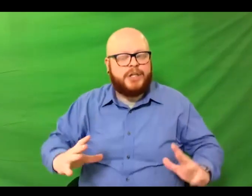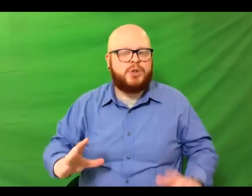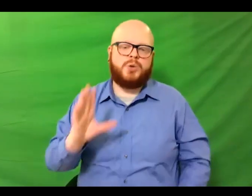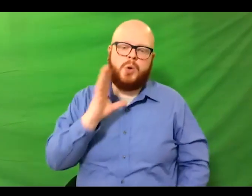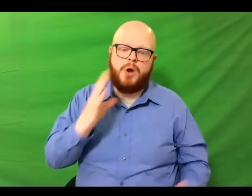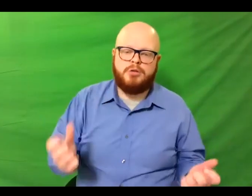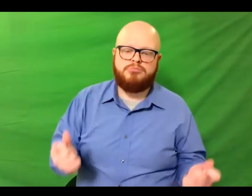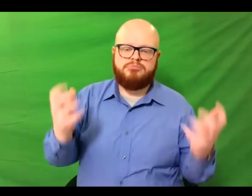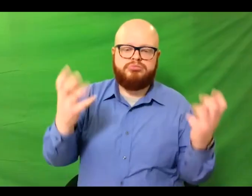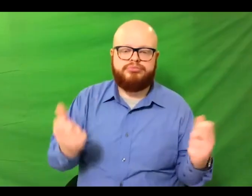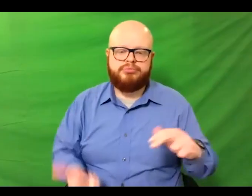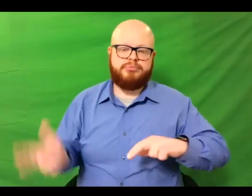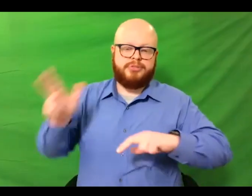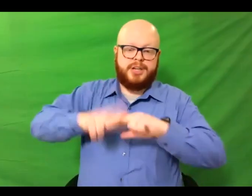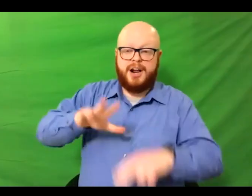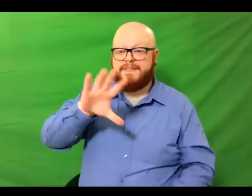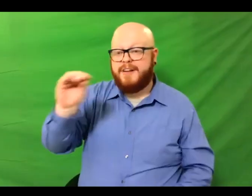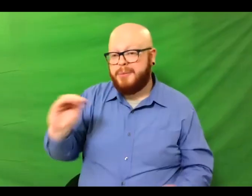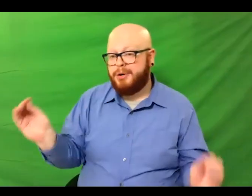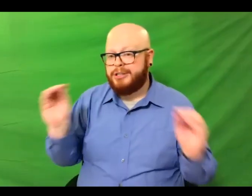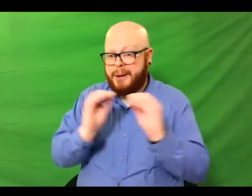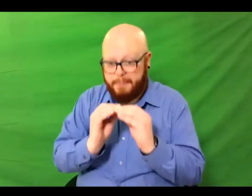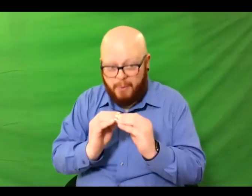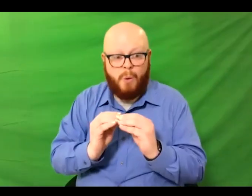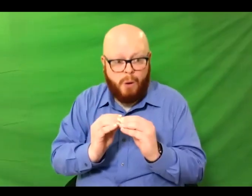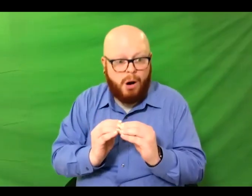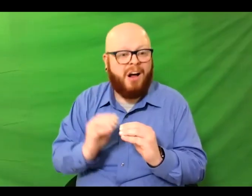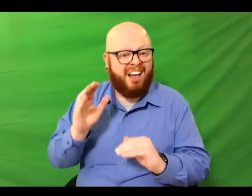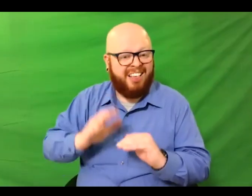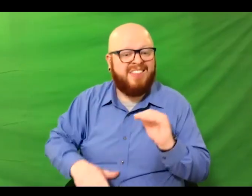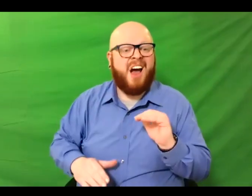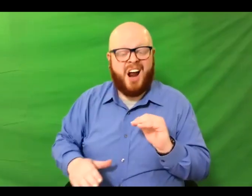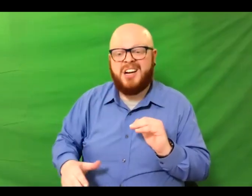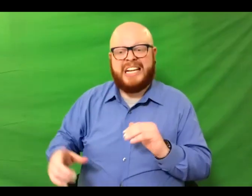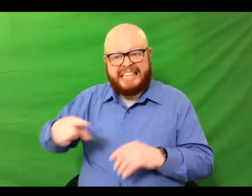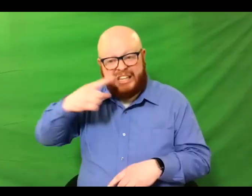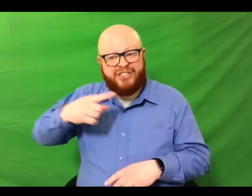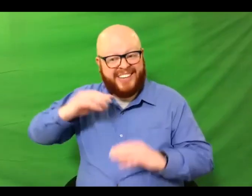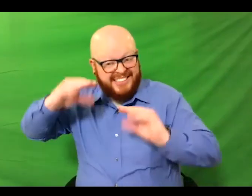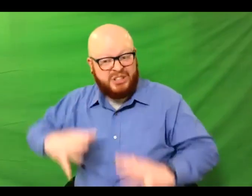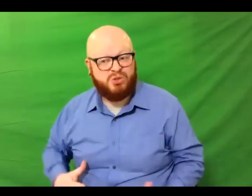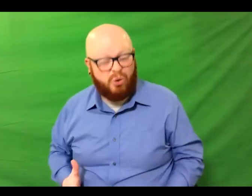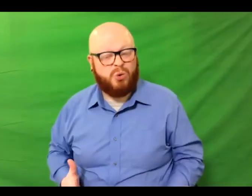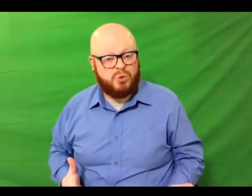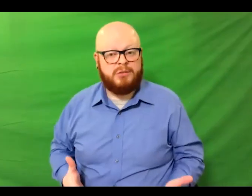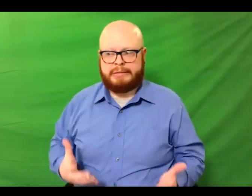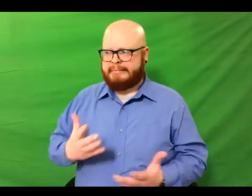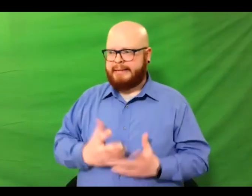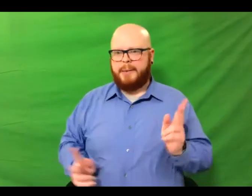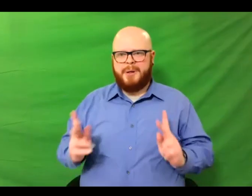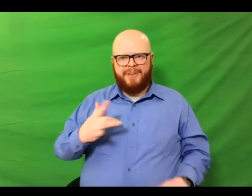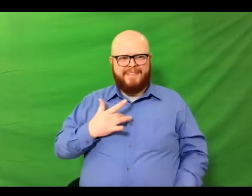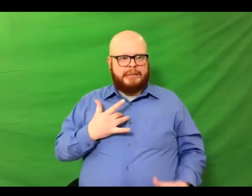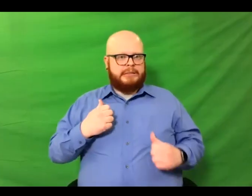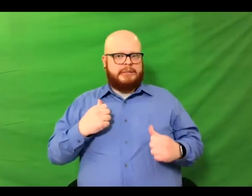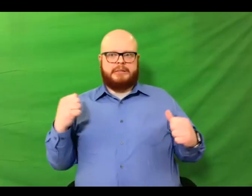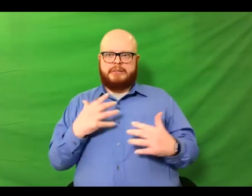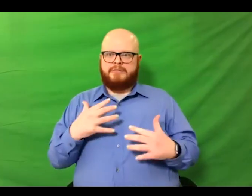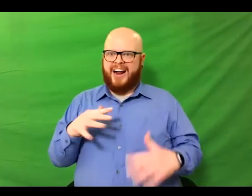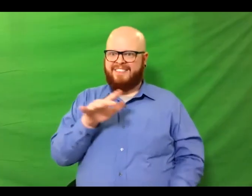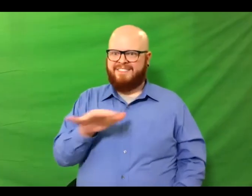and use of the language that is being stressed. Some of us may have a phobia of fingerspelling, and I'm going to try to say